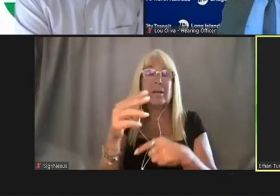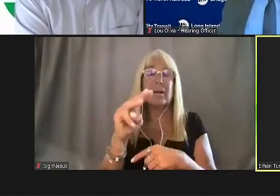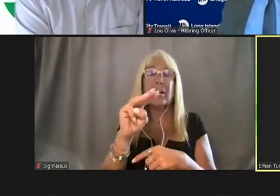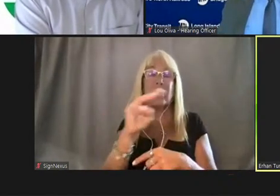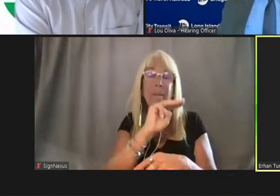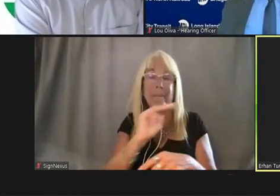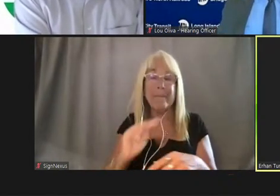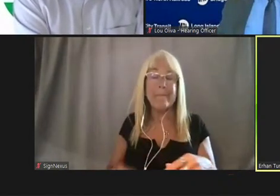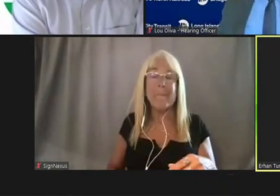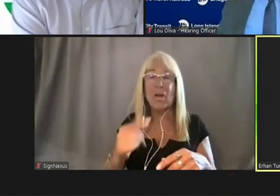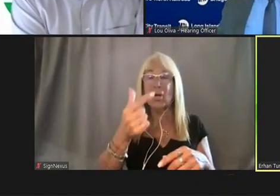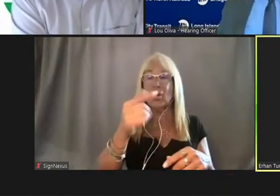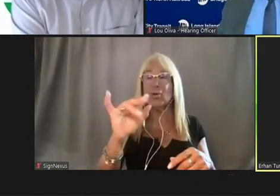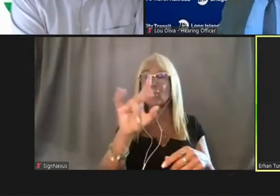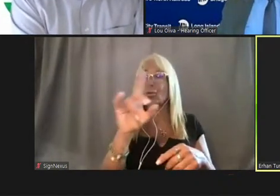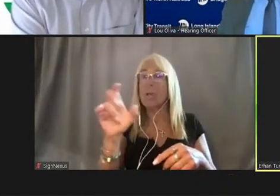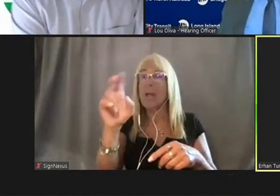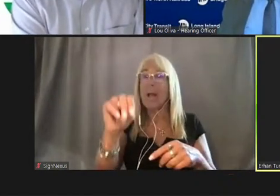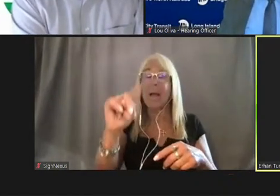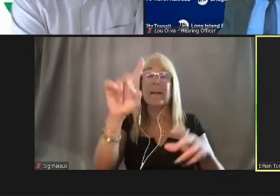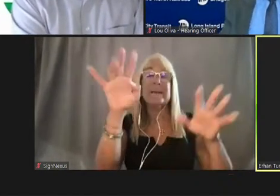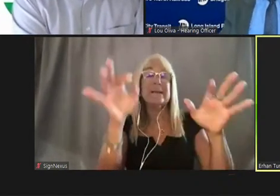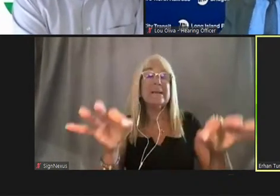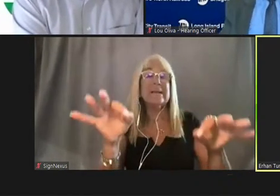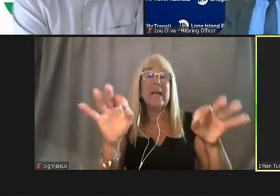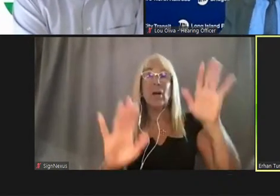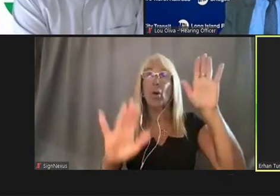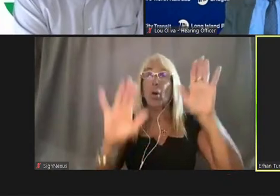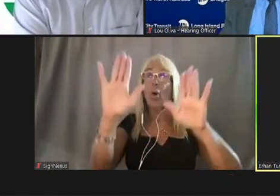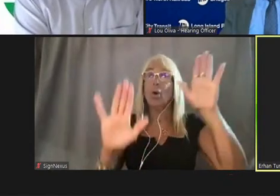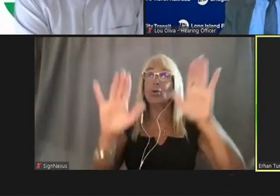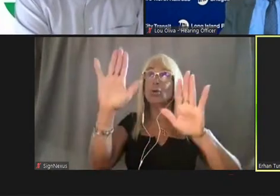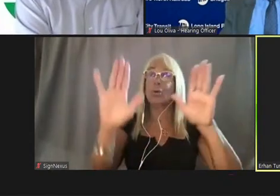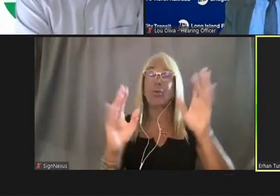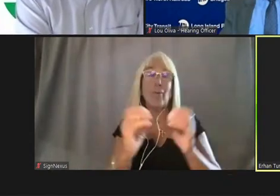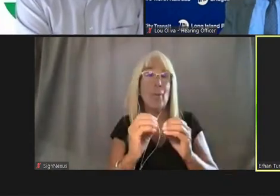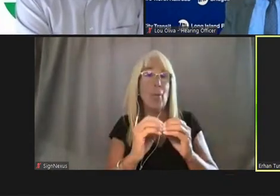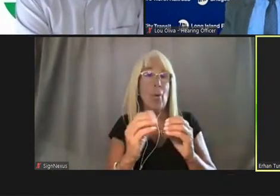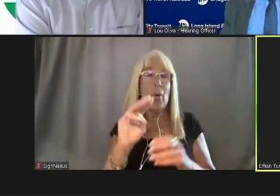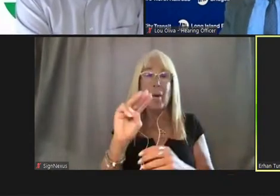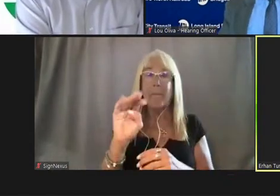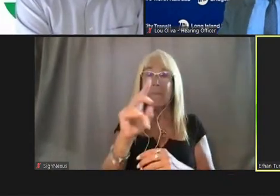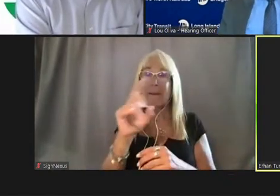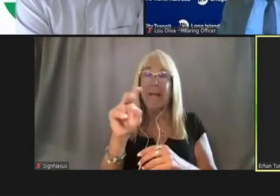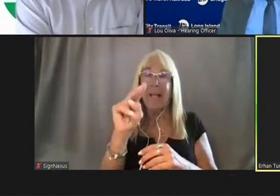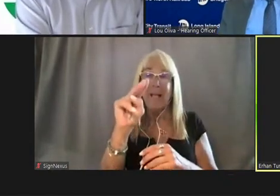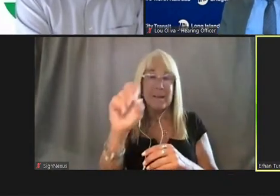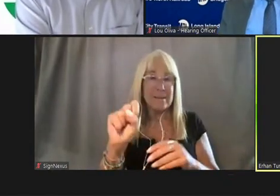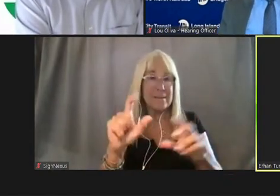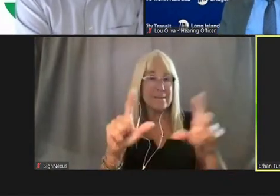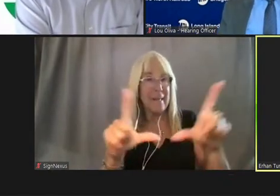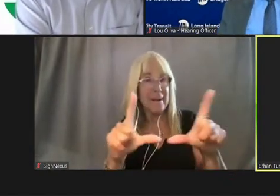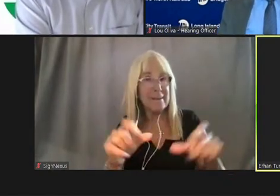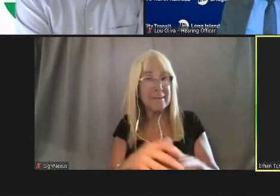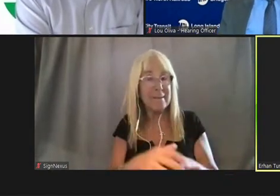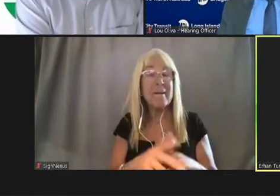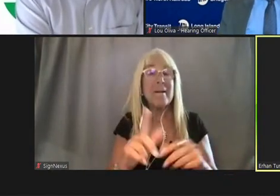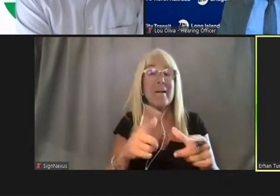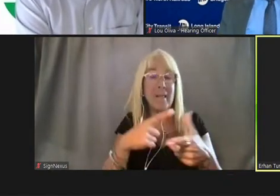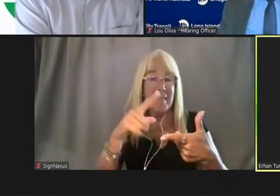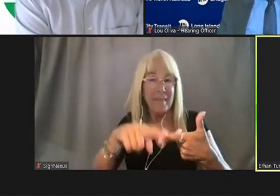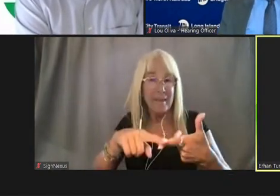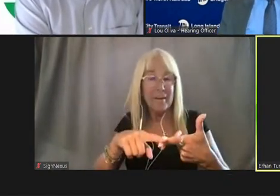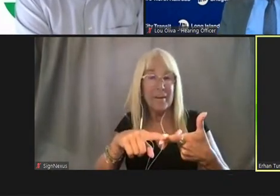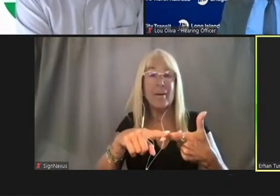auction off more medallions and um and that was followed by